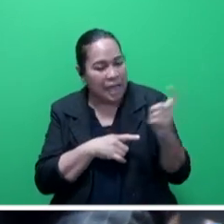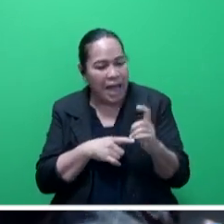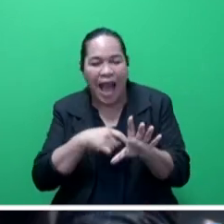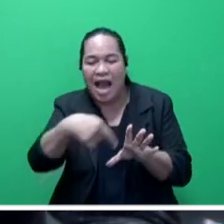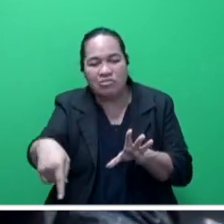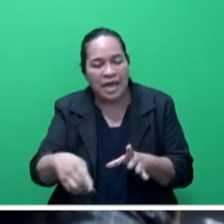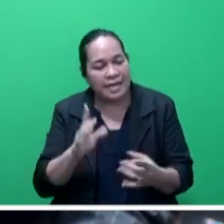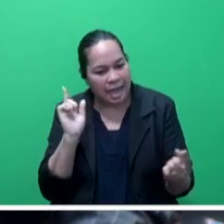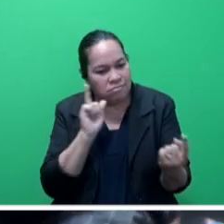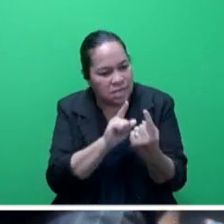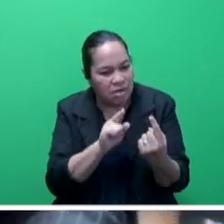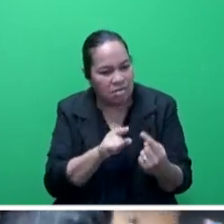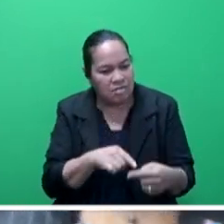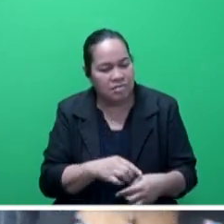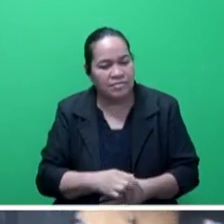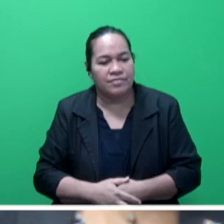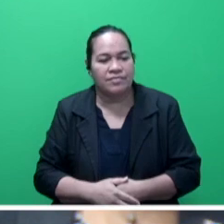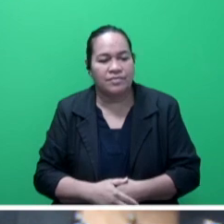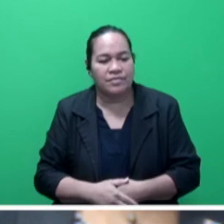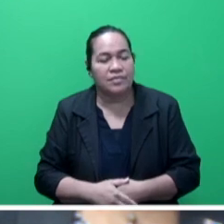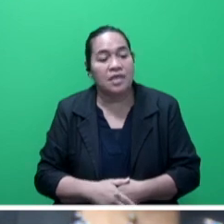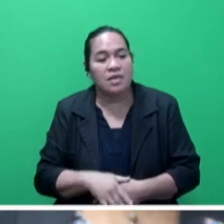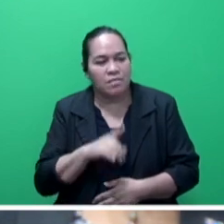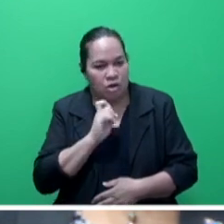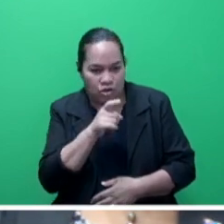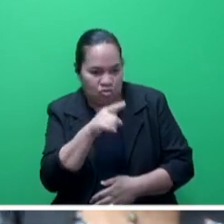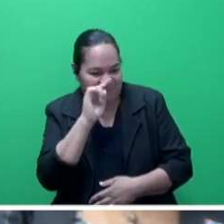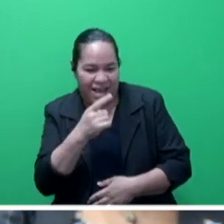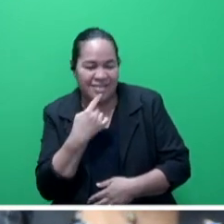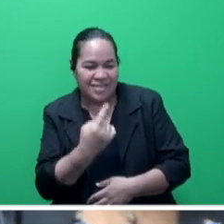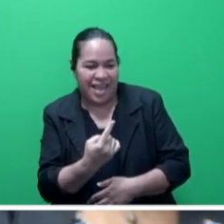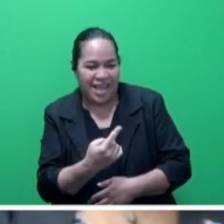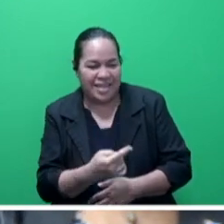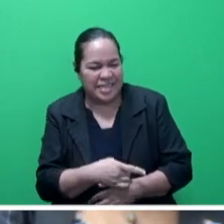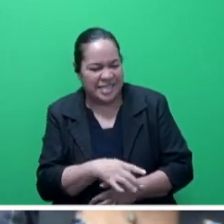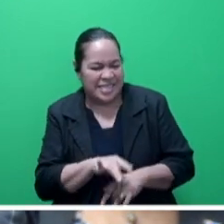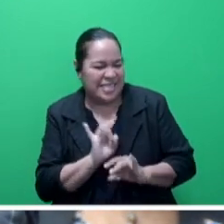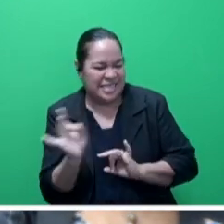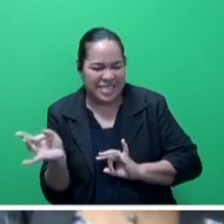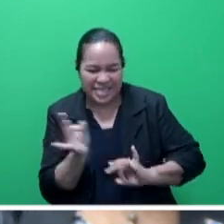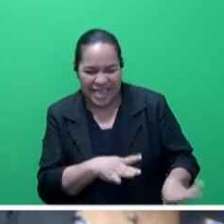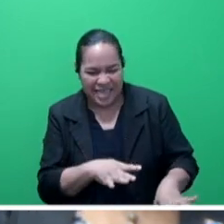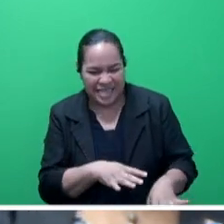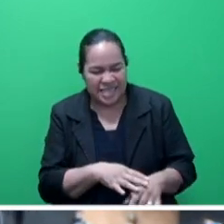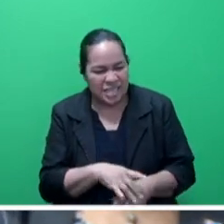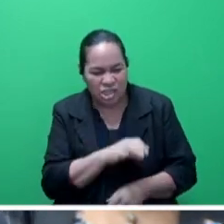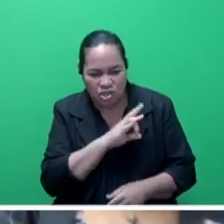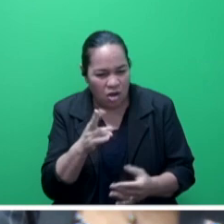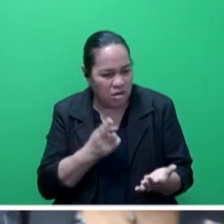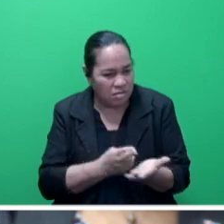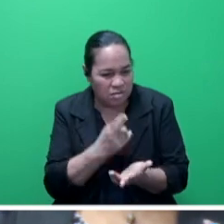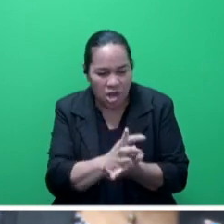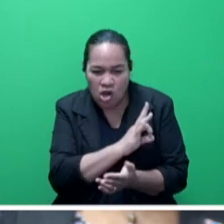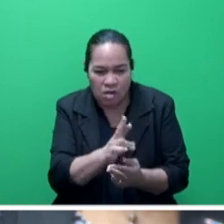Honorable Speaker. Come and say it outside. Because he would dare not do that. It's disgusting, and it is dishonorable, and it